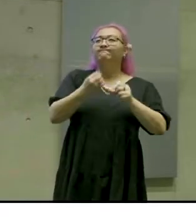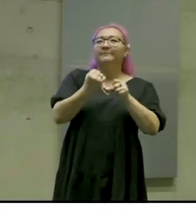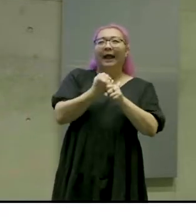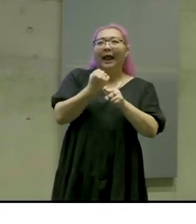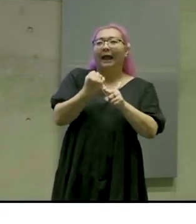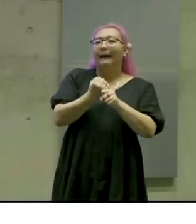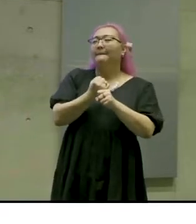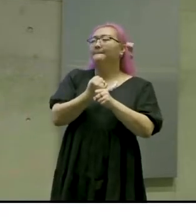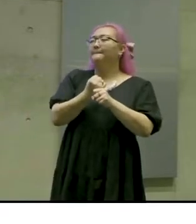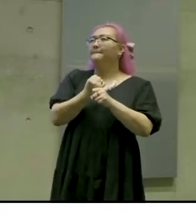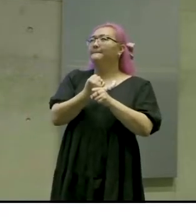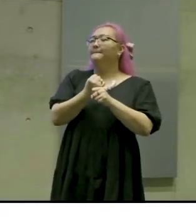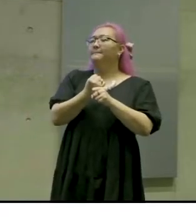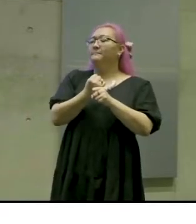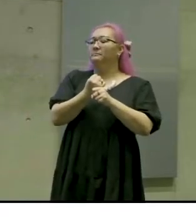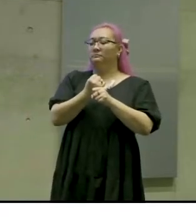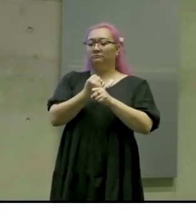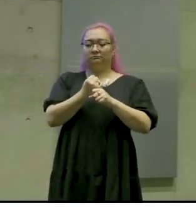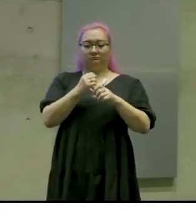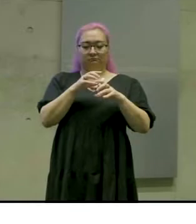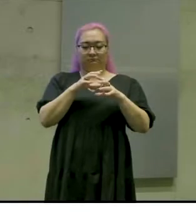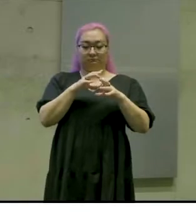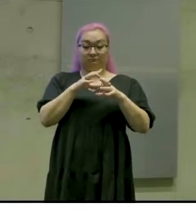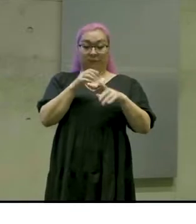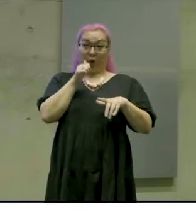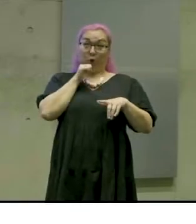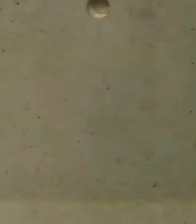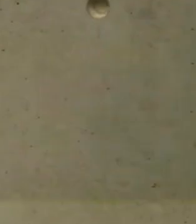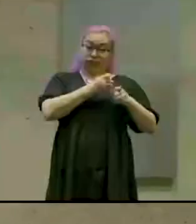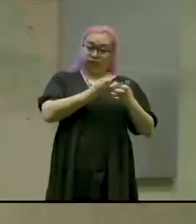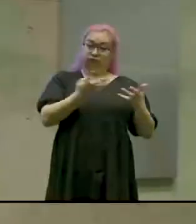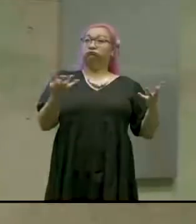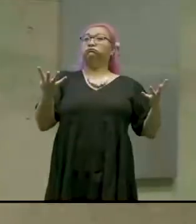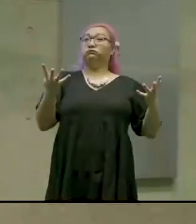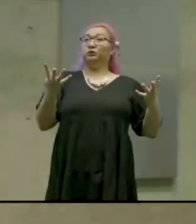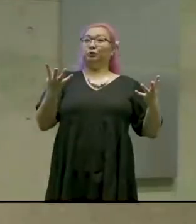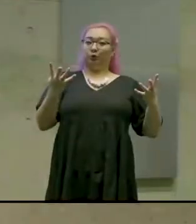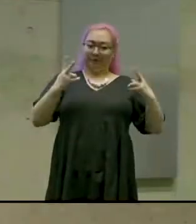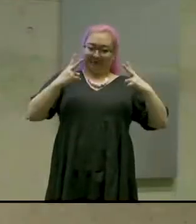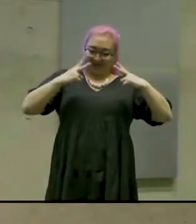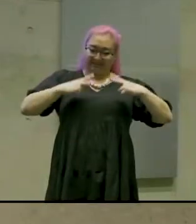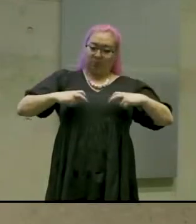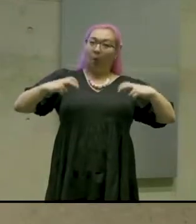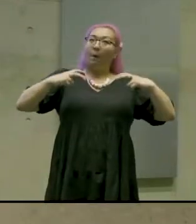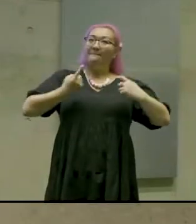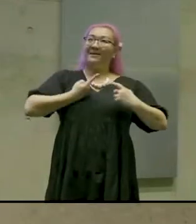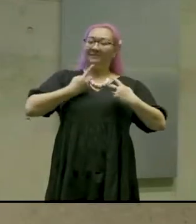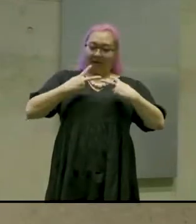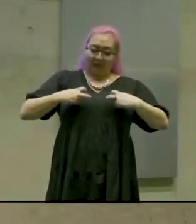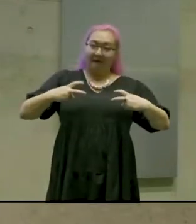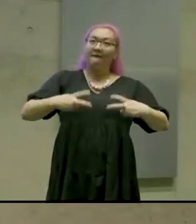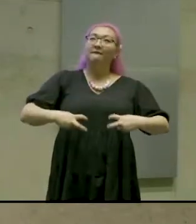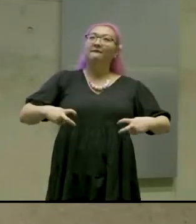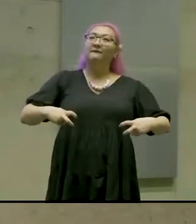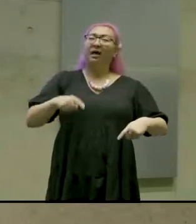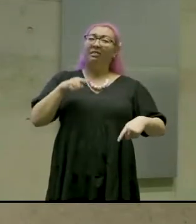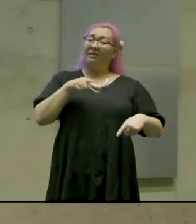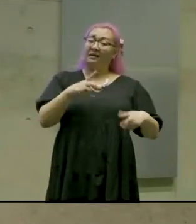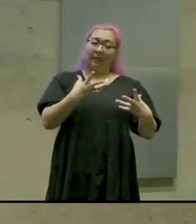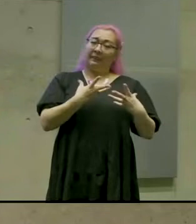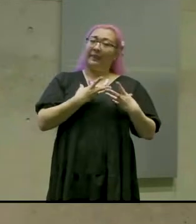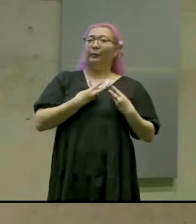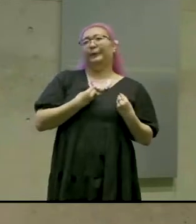every single tool that I have to explore myself and use the medium of games as a therapeutic tool for